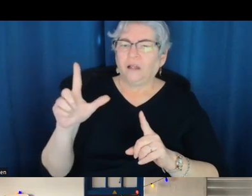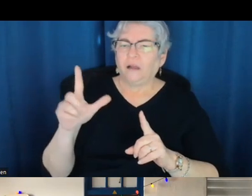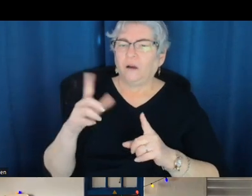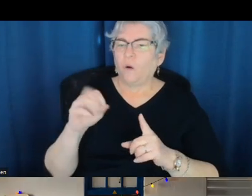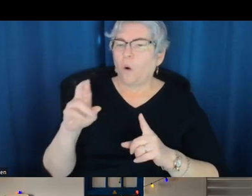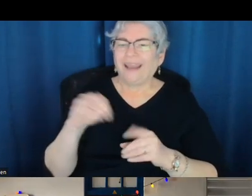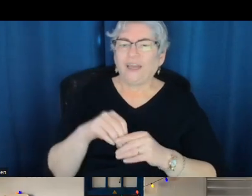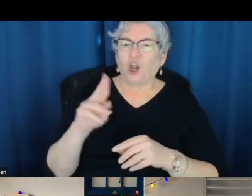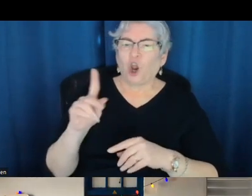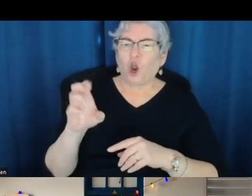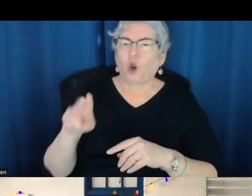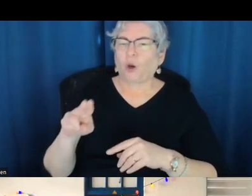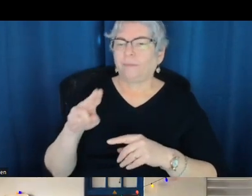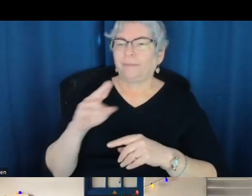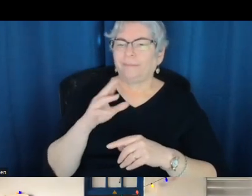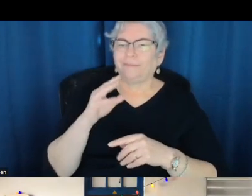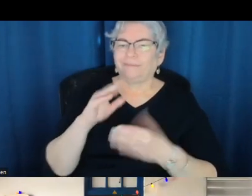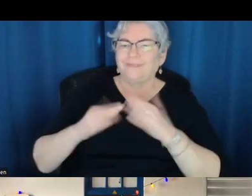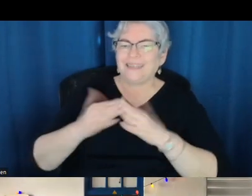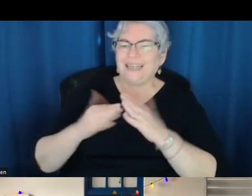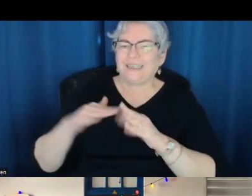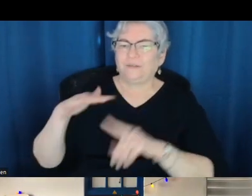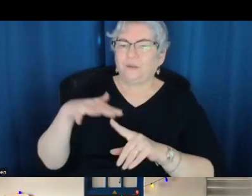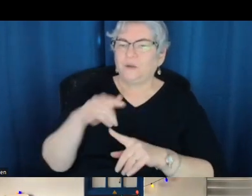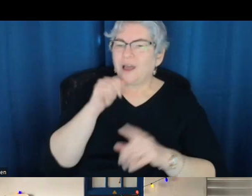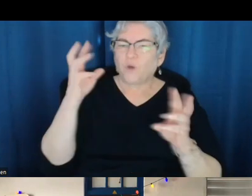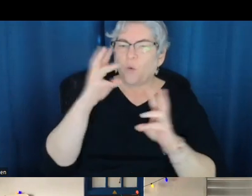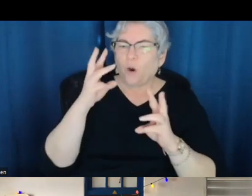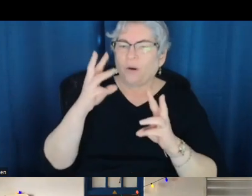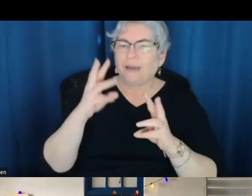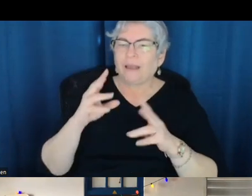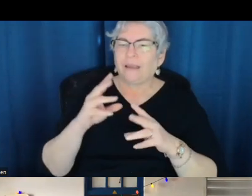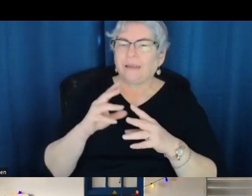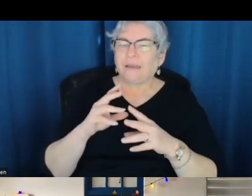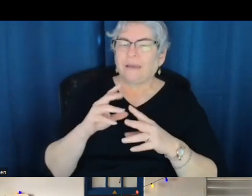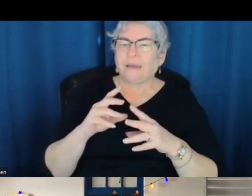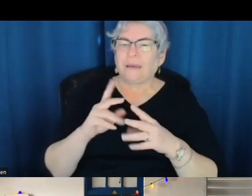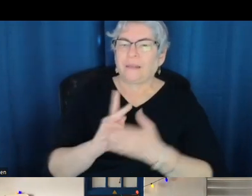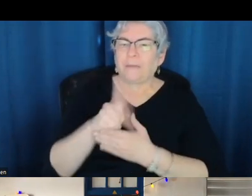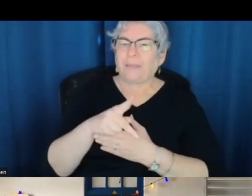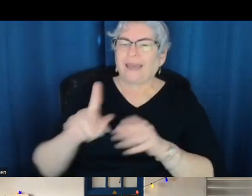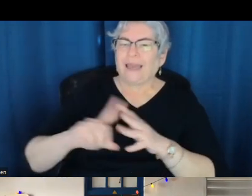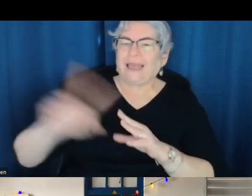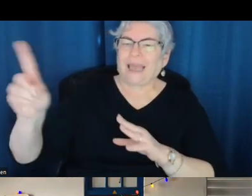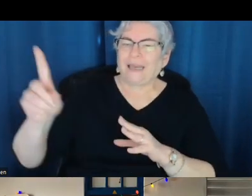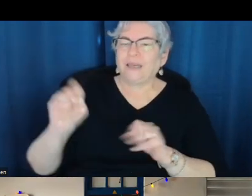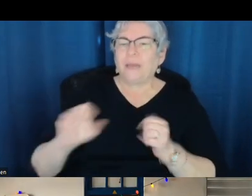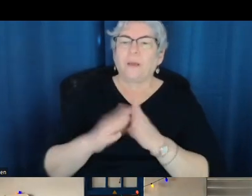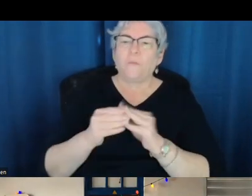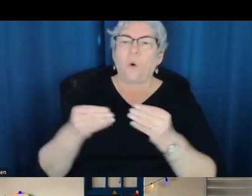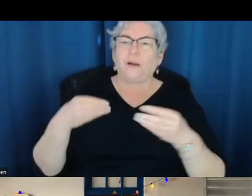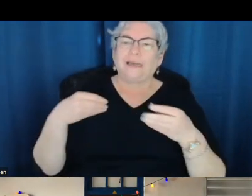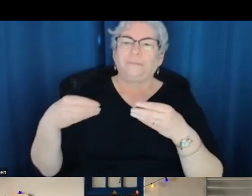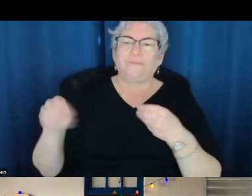area or somewhere where you don't have to worry about plants escaping, you can get even looser about that